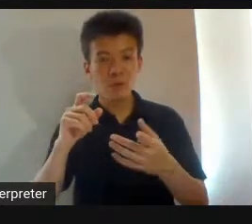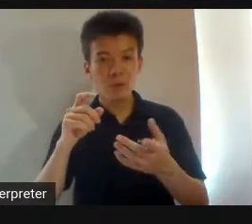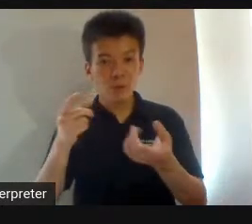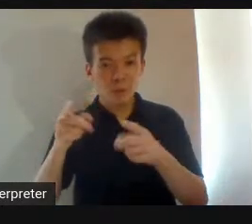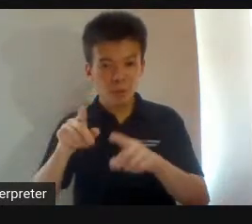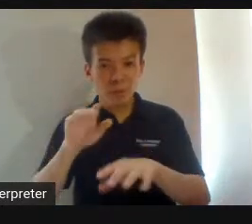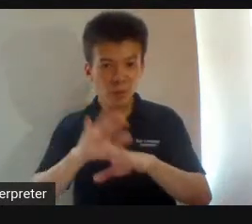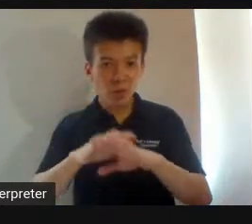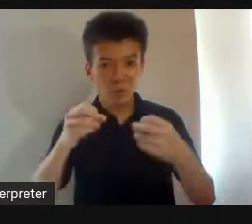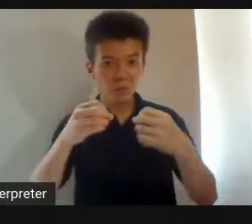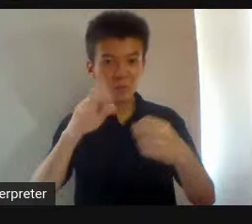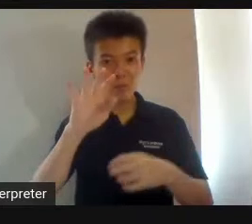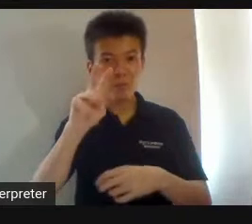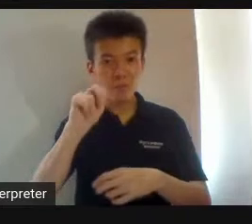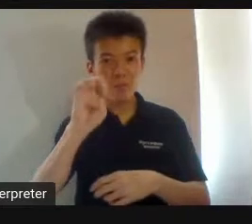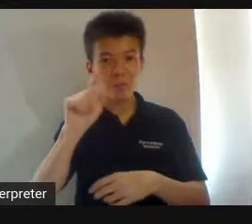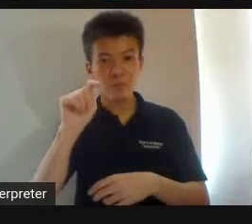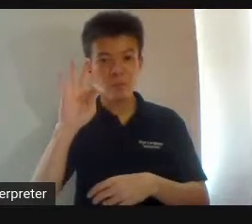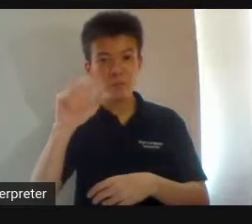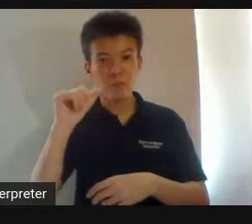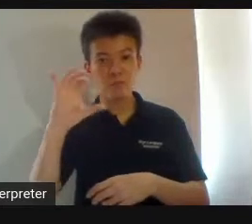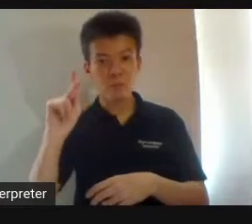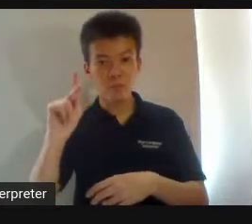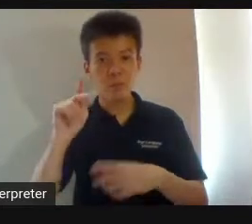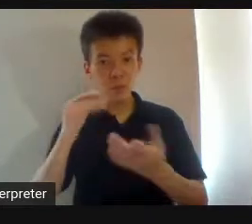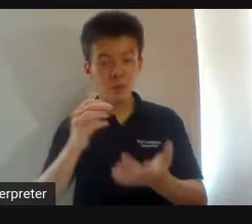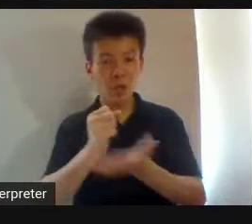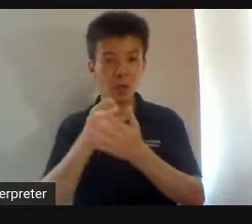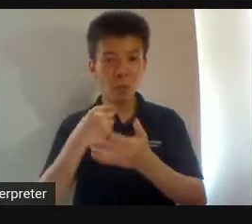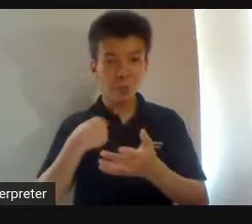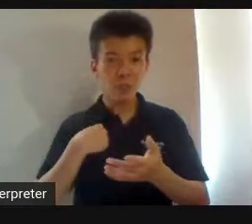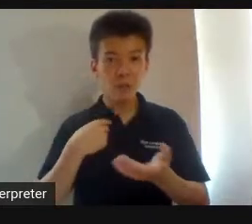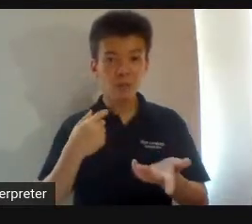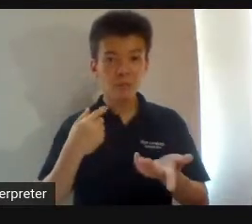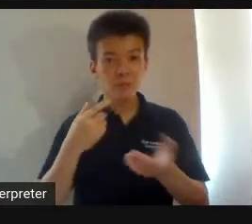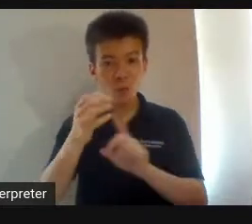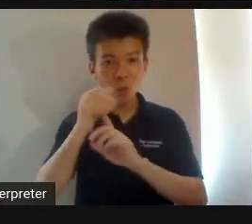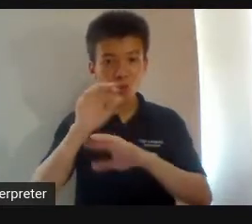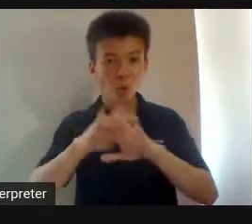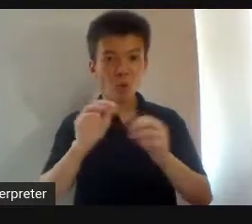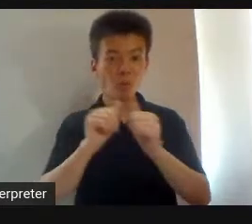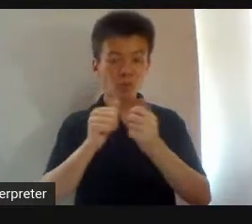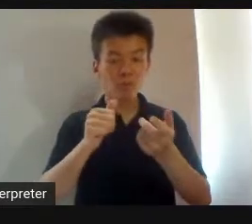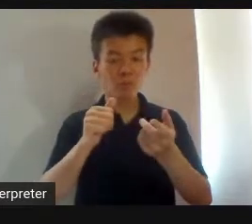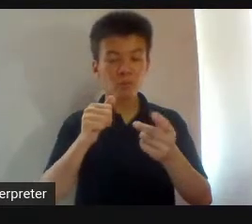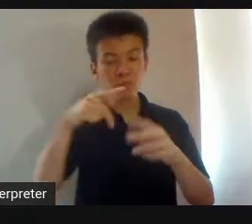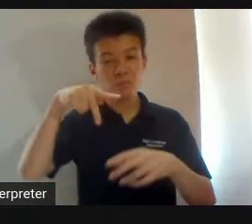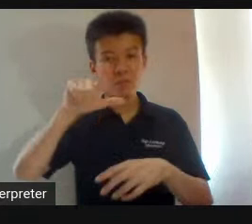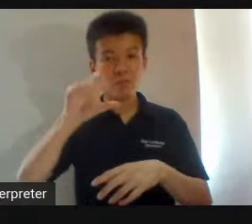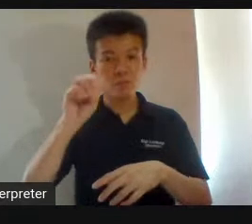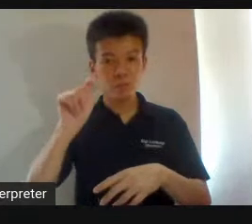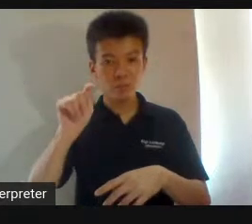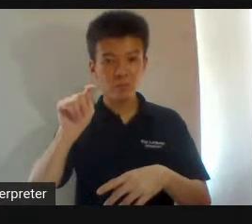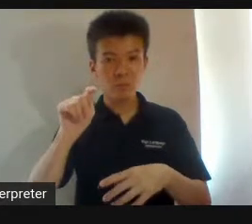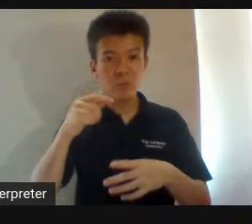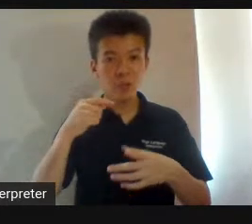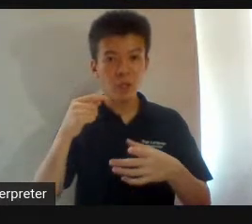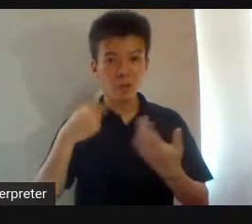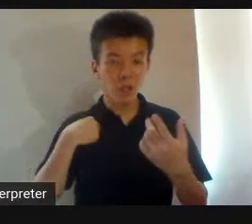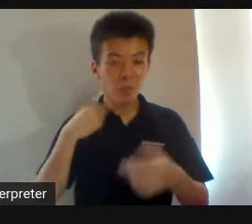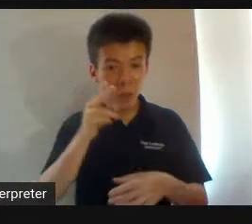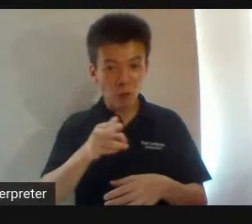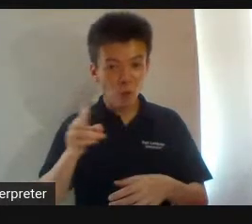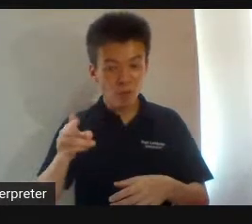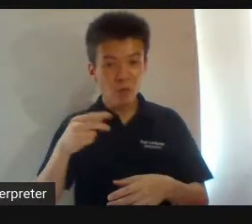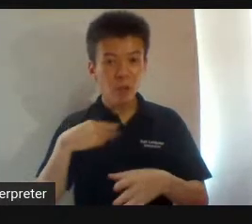on Netflix? Yeah, I do. You know, it helps me to hold on with, keep on to the plot. And, you know, I'm hard of hearing, so